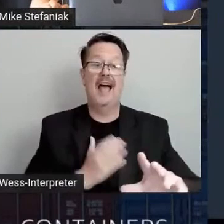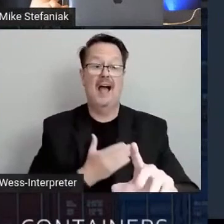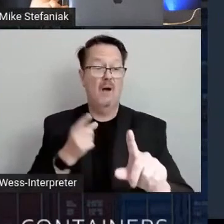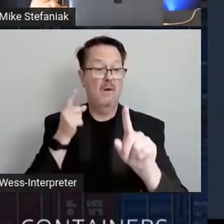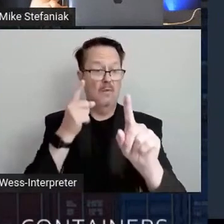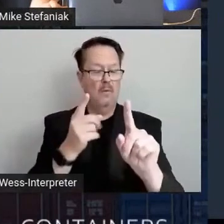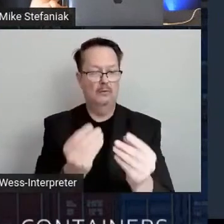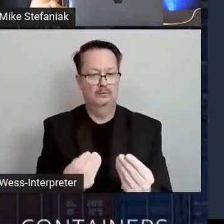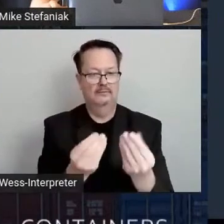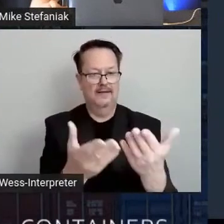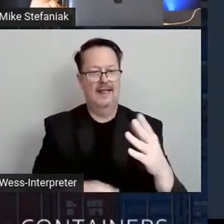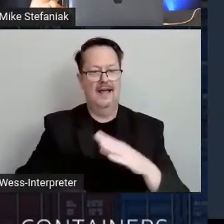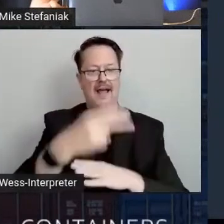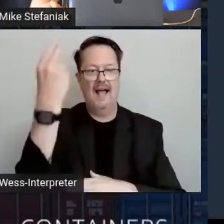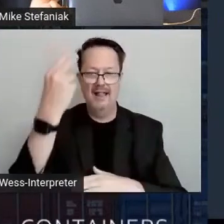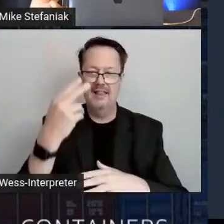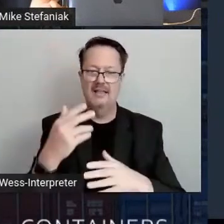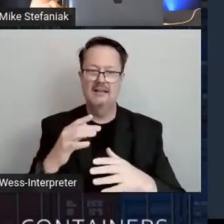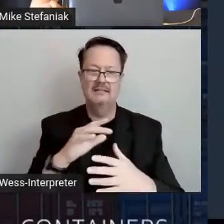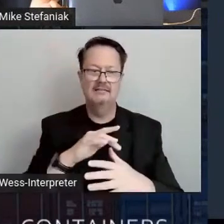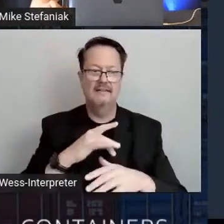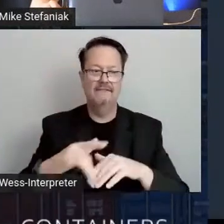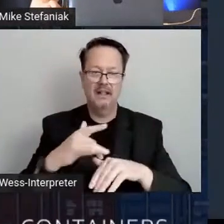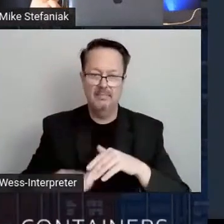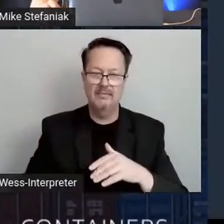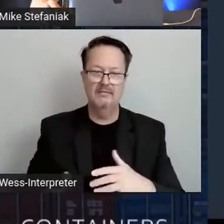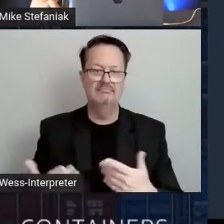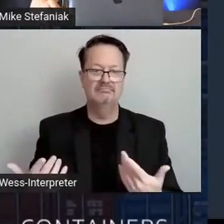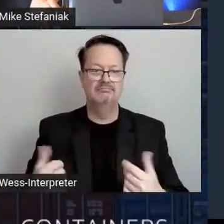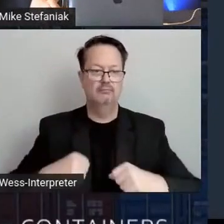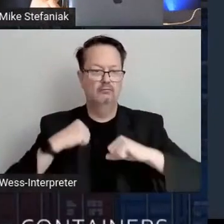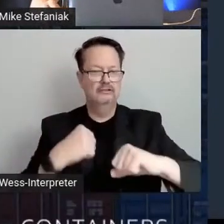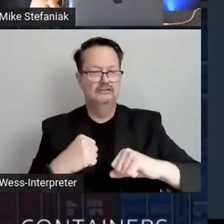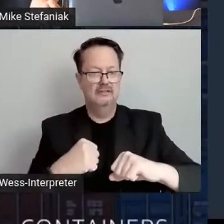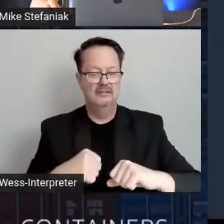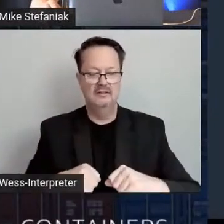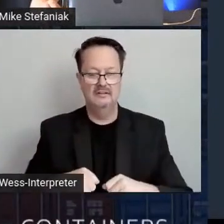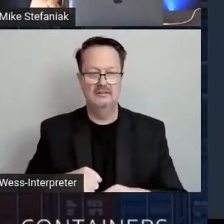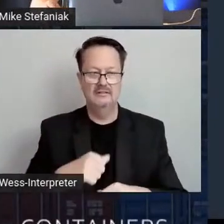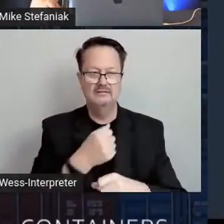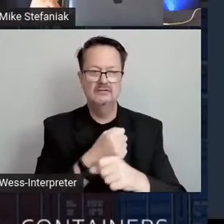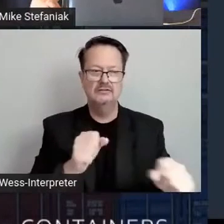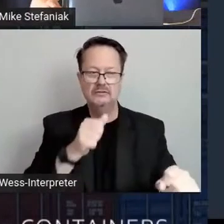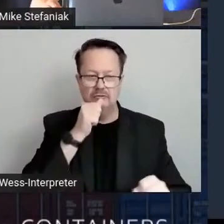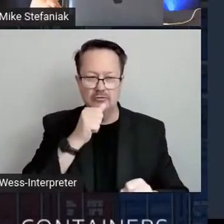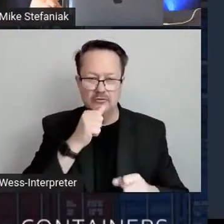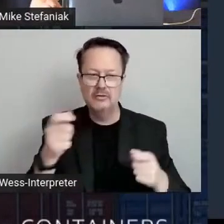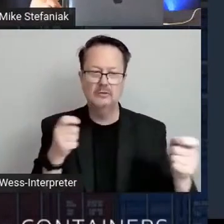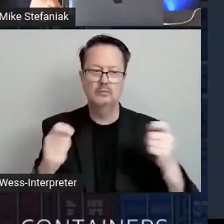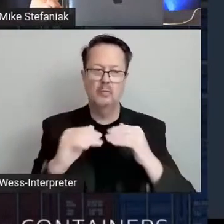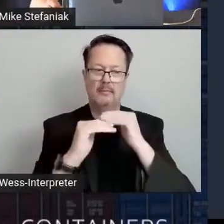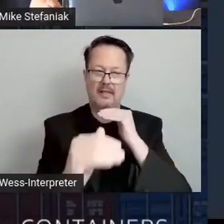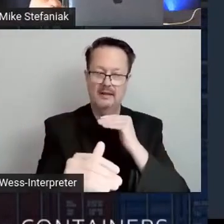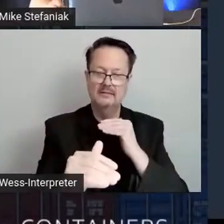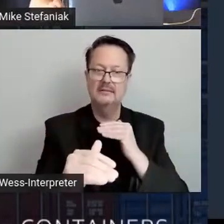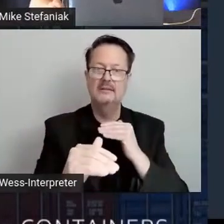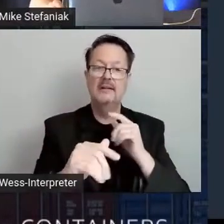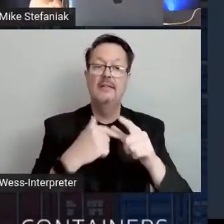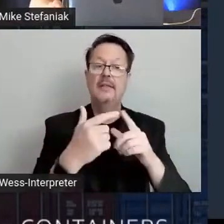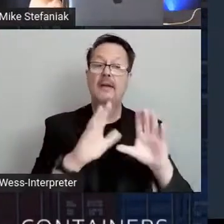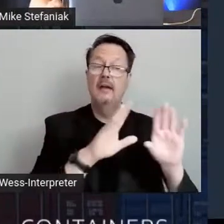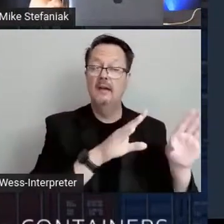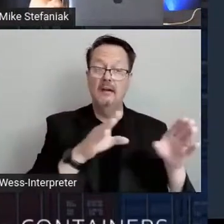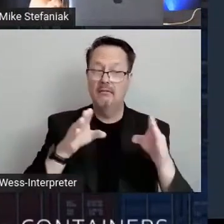around providing a highly available, resilient, and secure control plane. Then we focused our